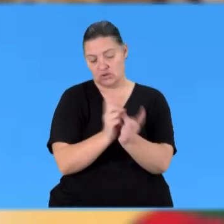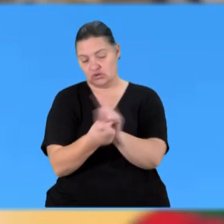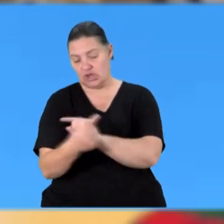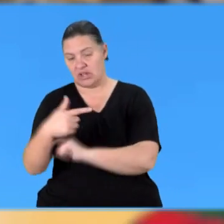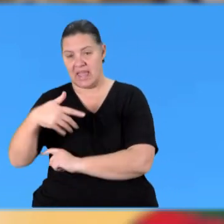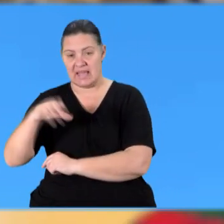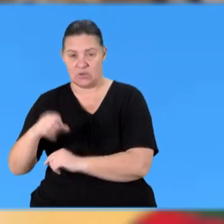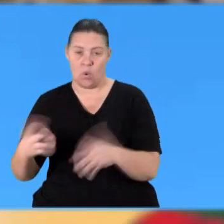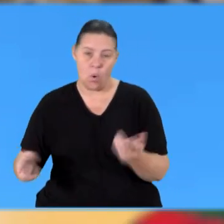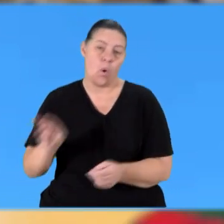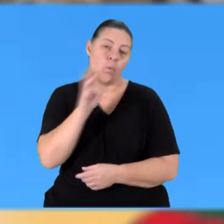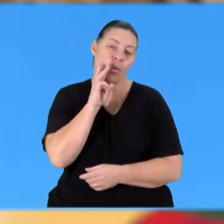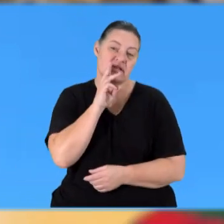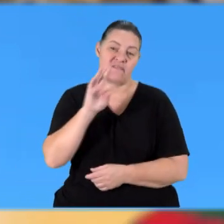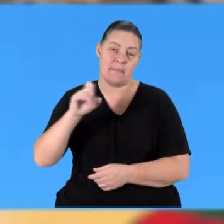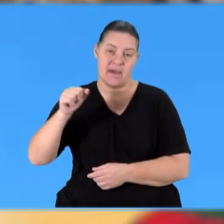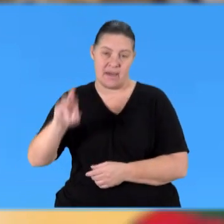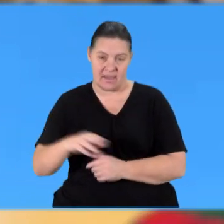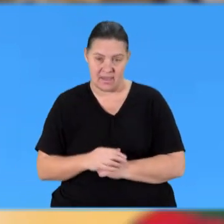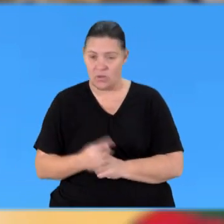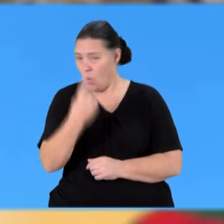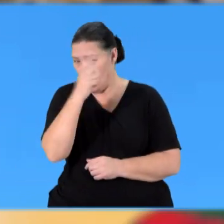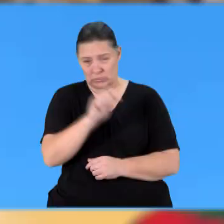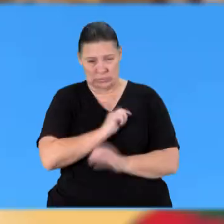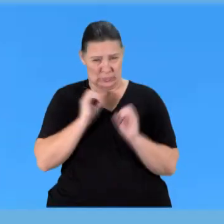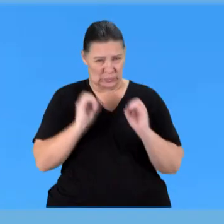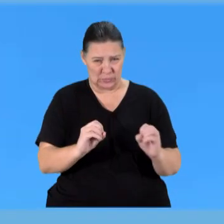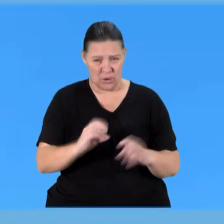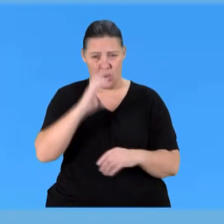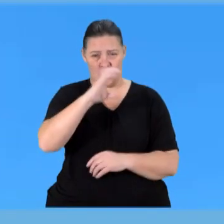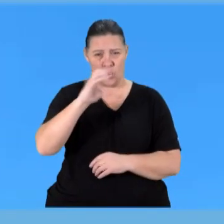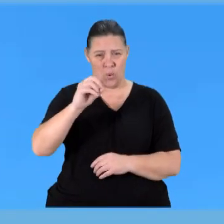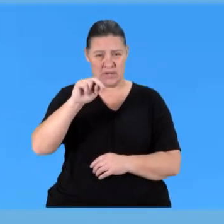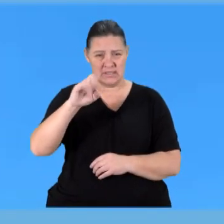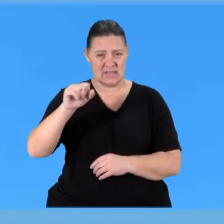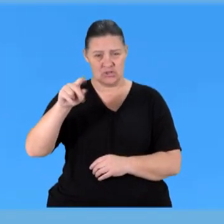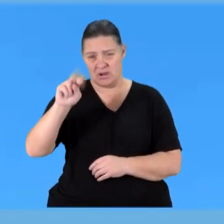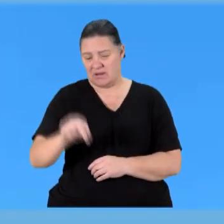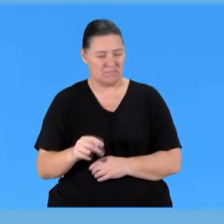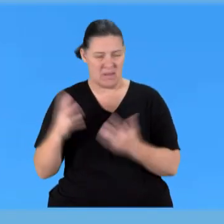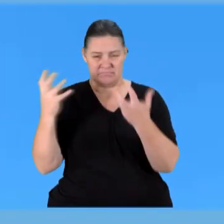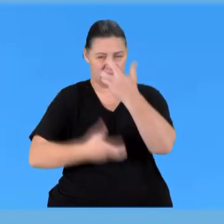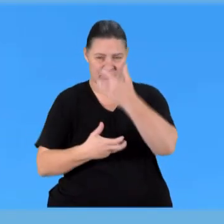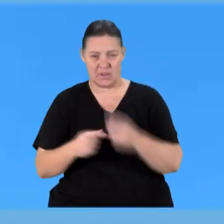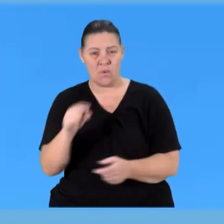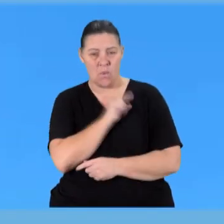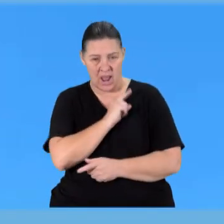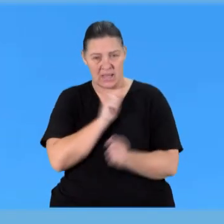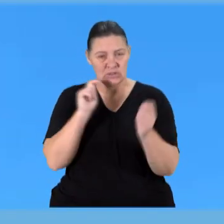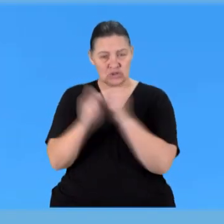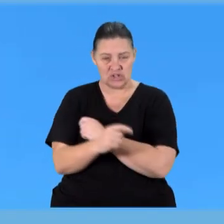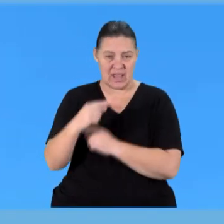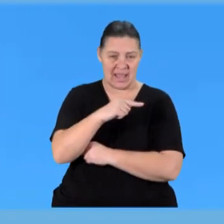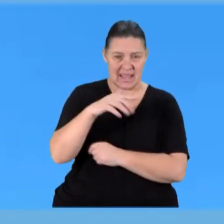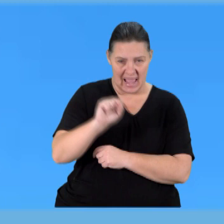into a gas or into a water vapor. But the only one that is not true is this one, condensation. Because